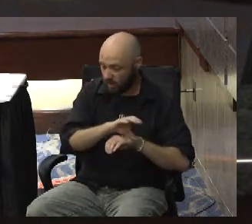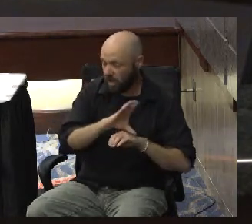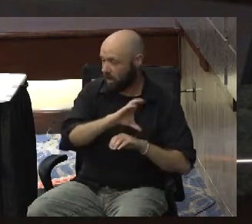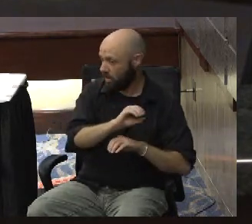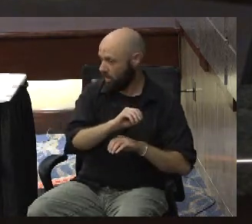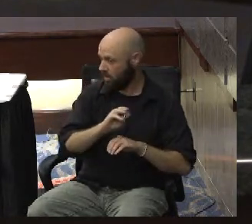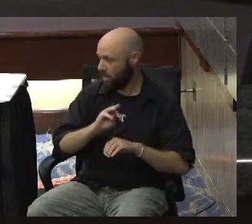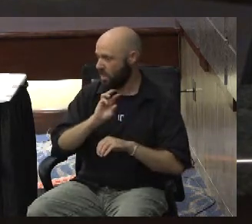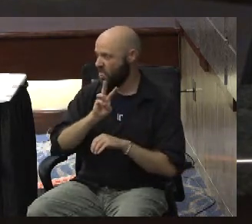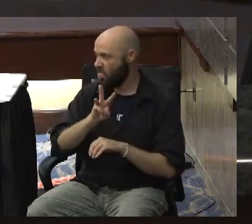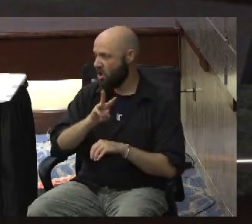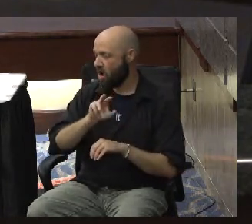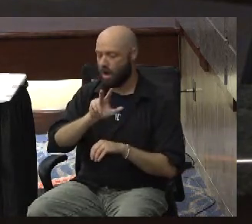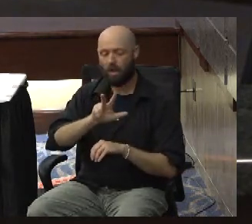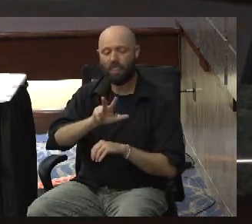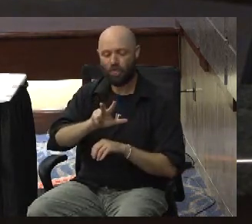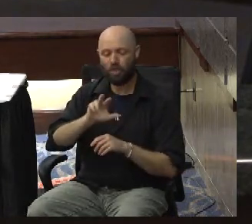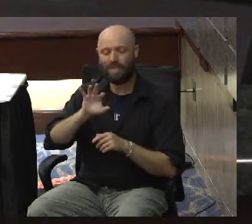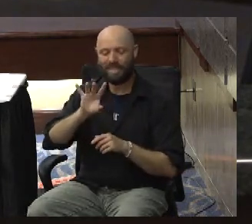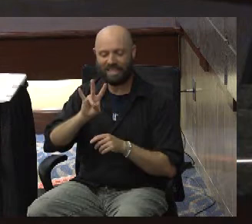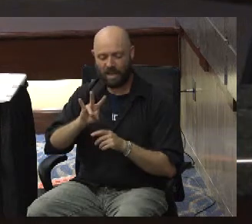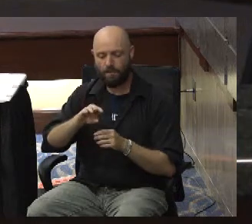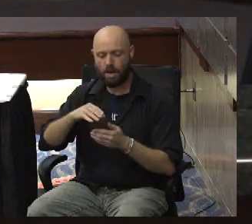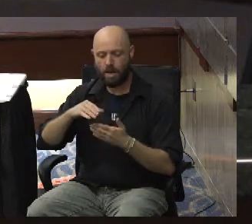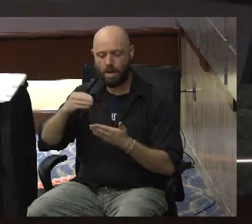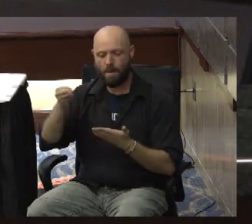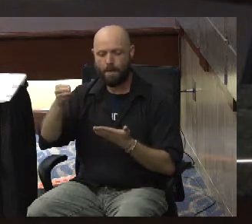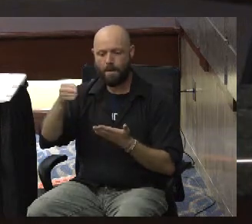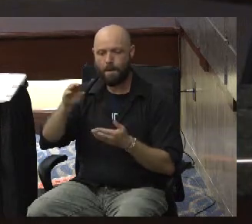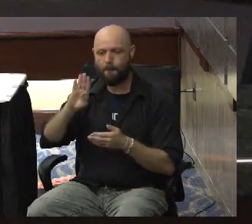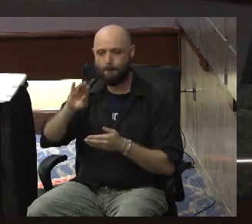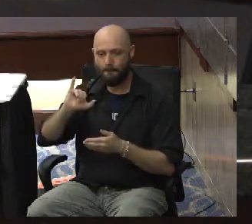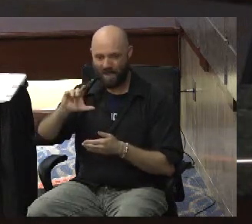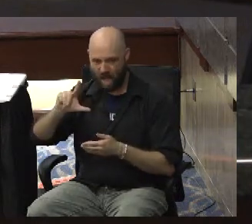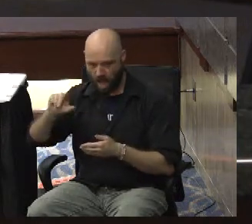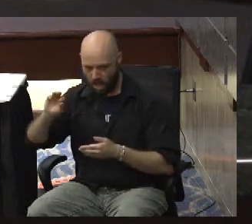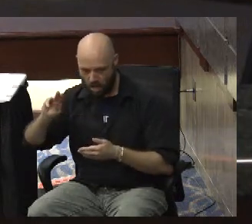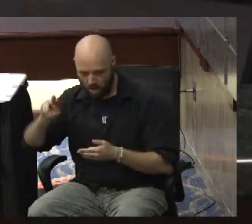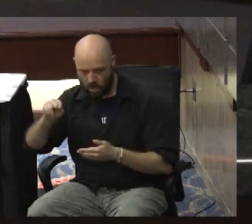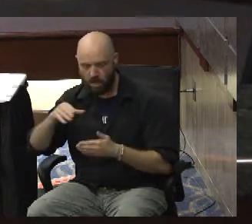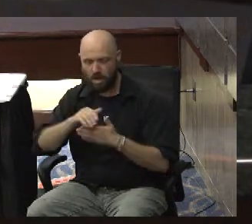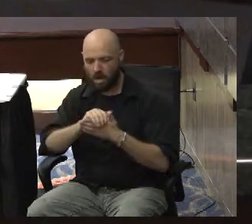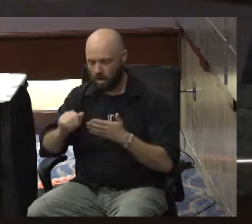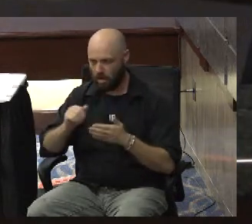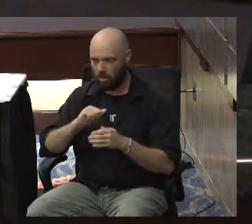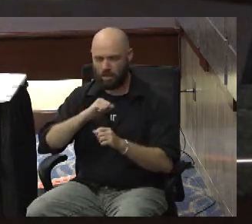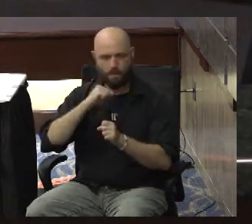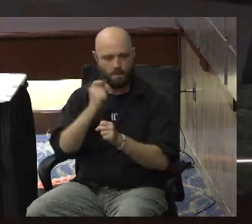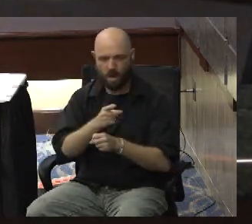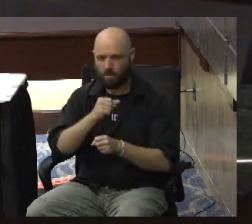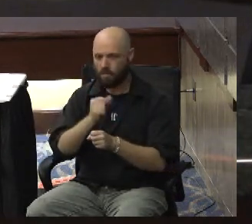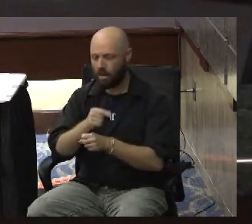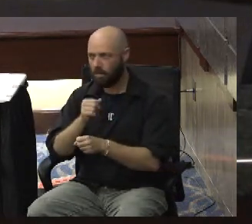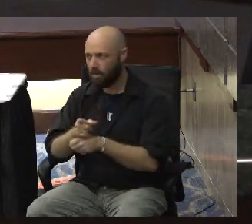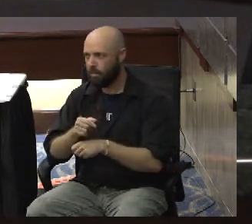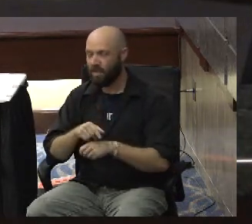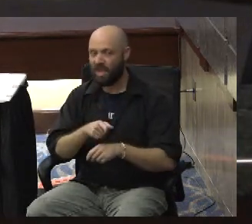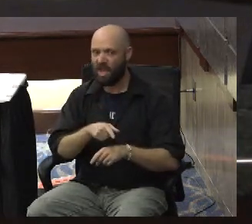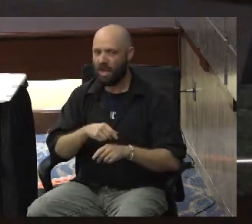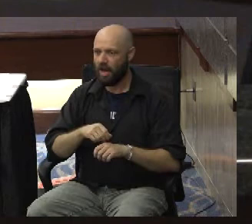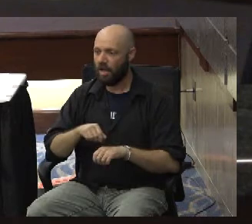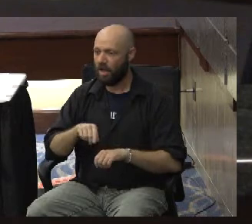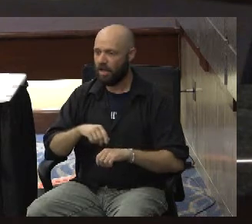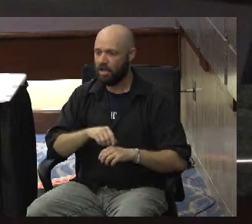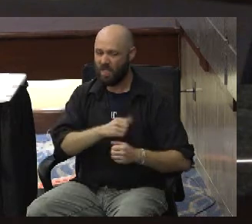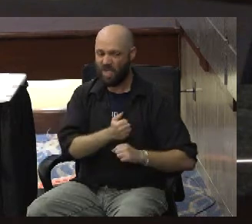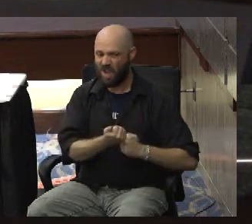demonstrated history of corporate greed and exploitive labor practices. I take my role as a steward of city funding incredibly